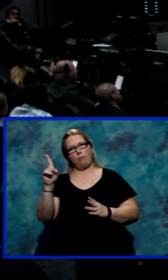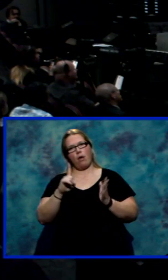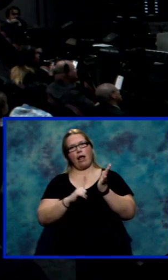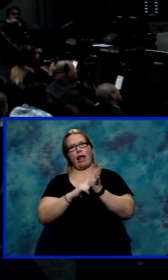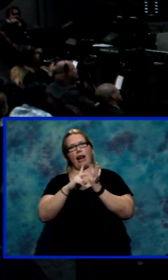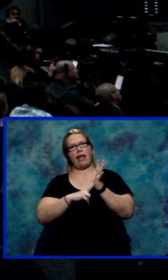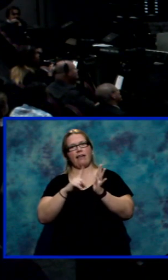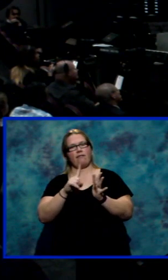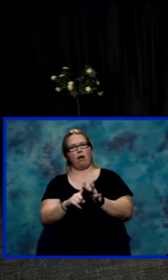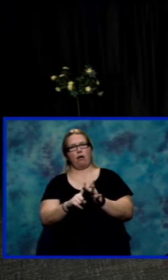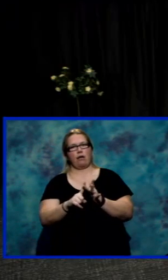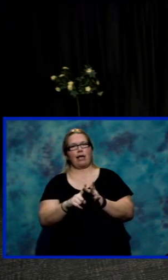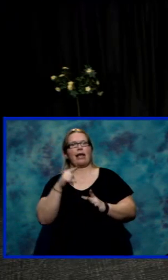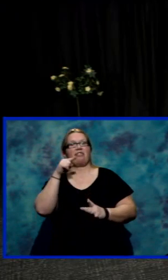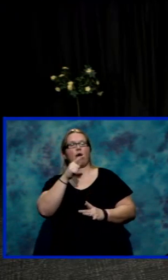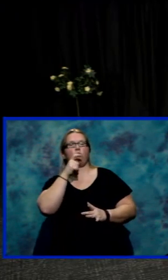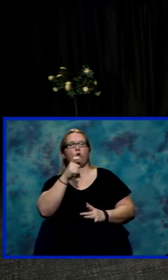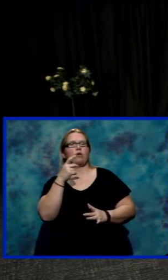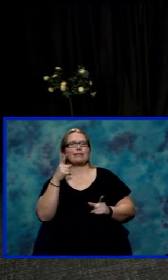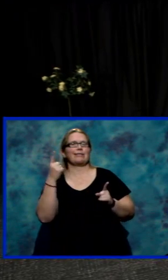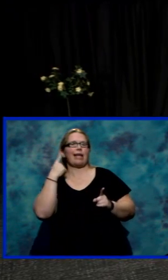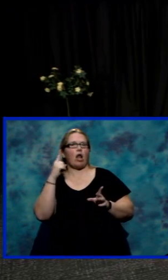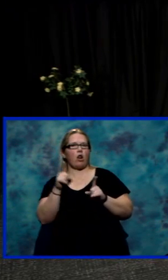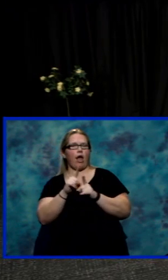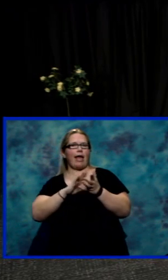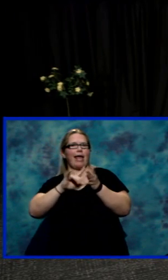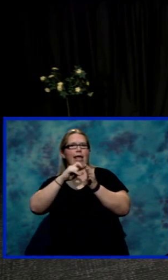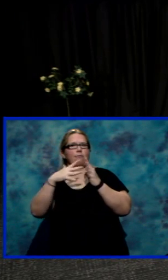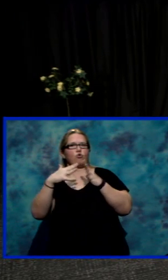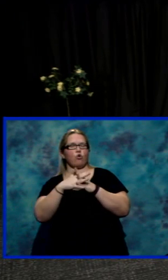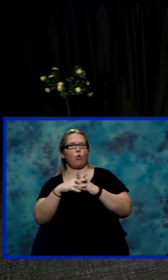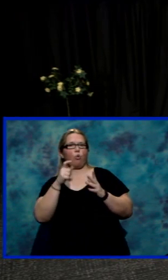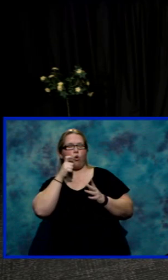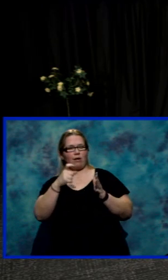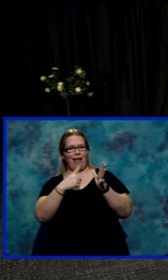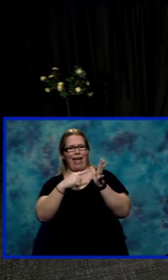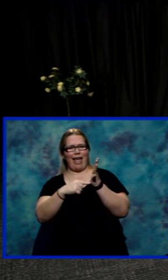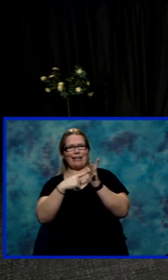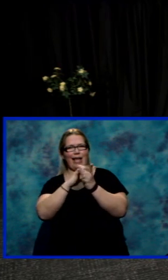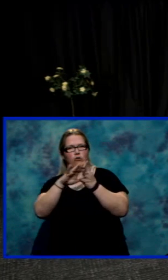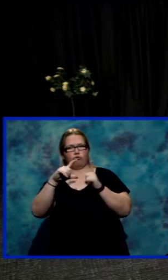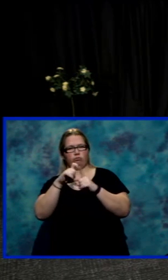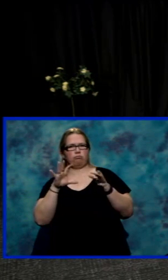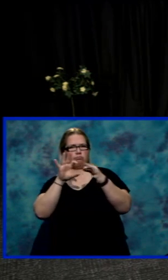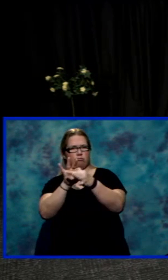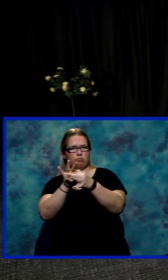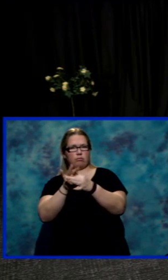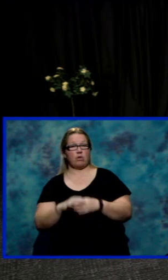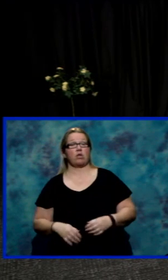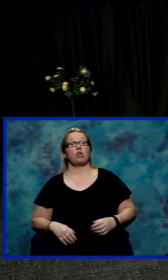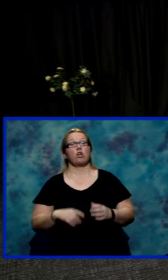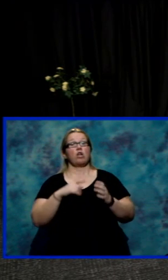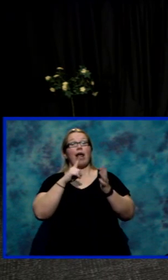And Levi sounds like the Hebrew word for attached. Three sons. Rachel has